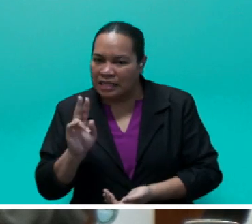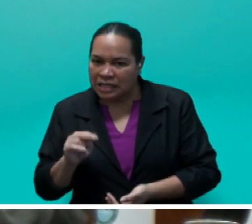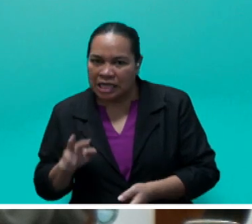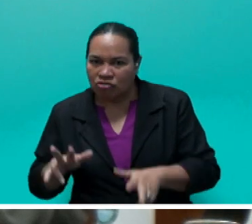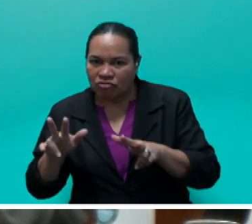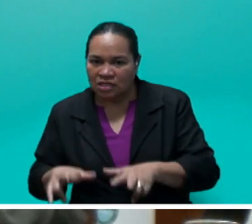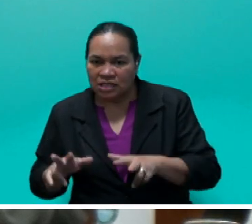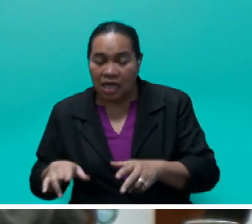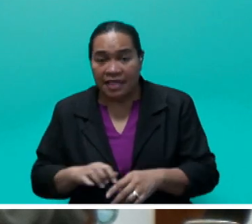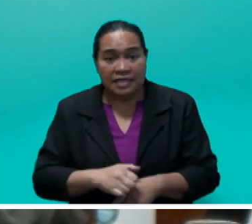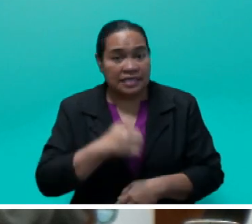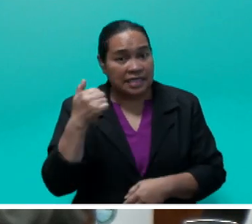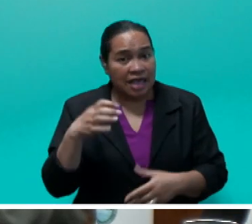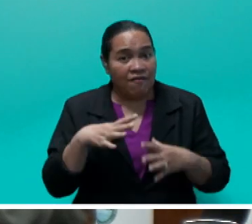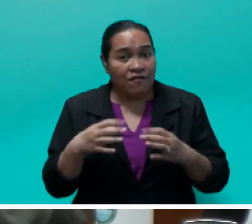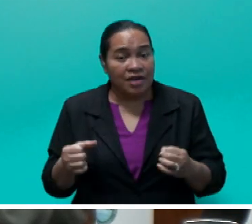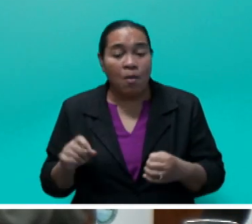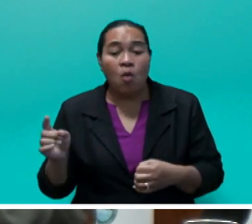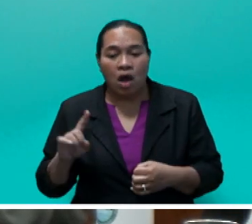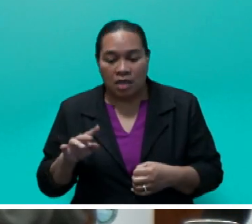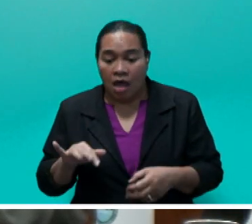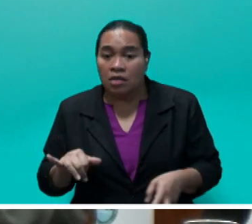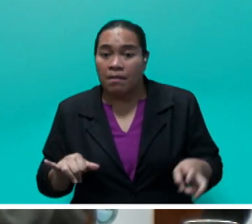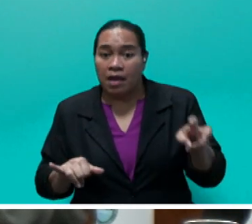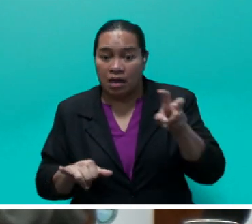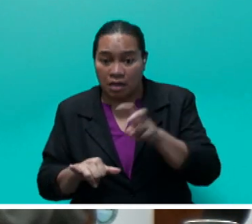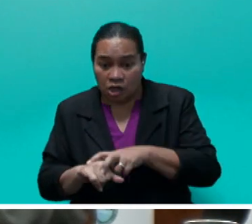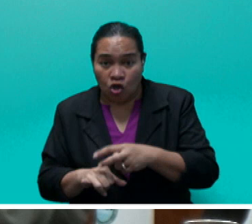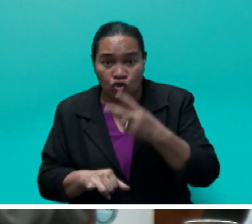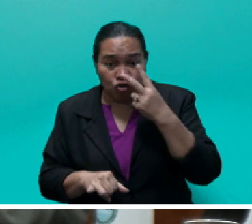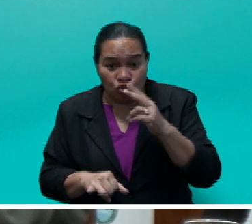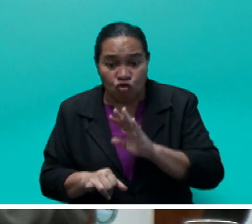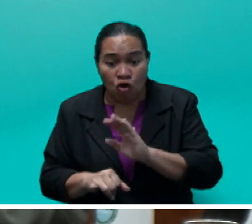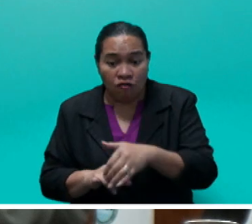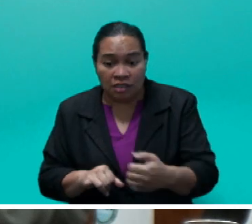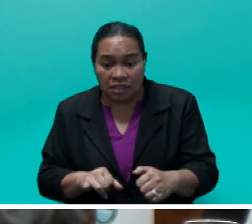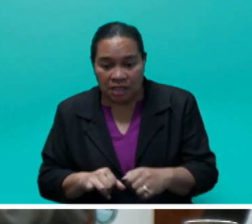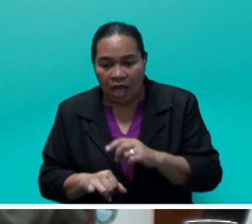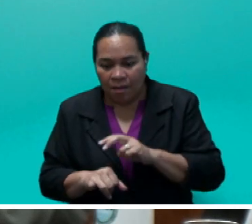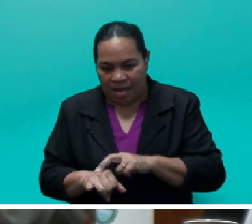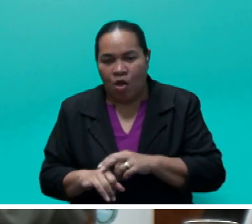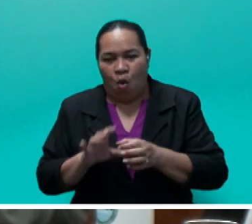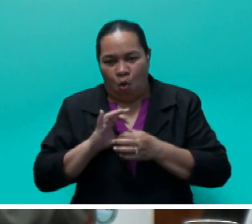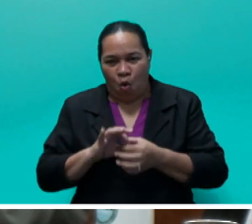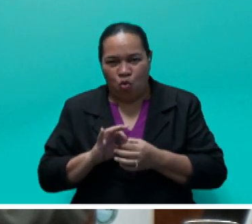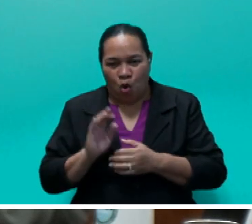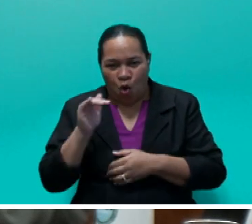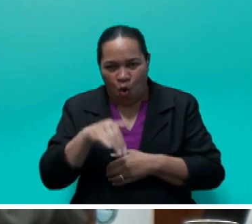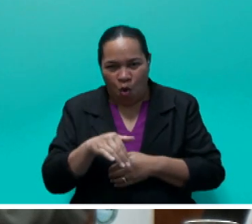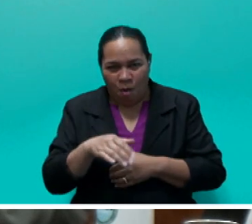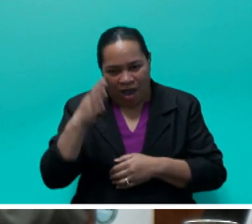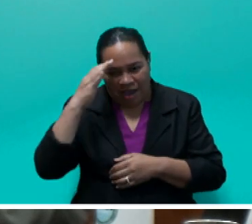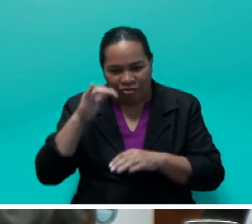The sixth freedom is carry passengers between 2 foreign countries via the airline's home country. The seventh